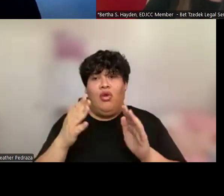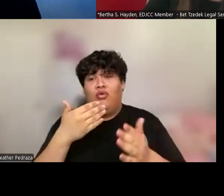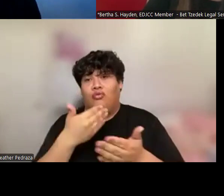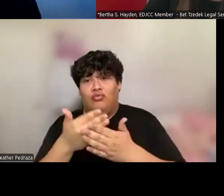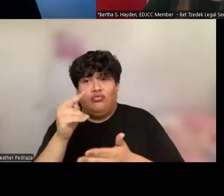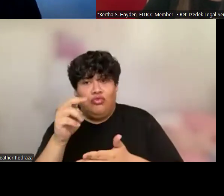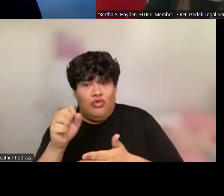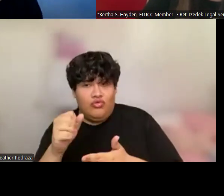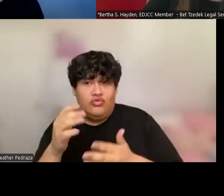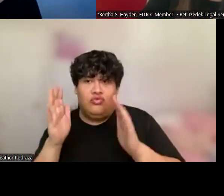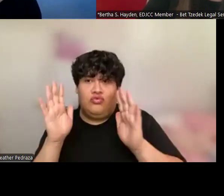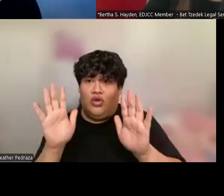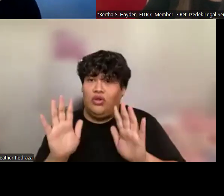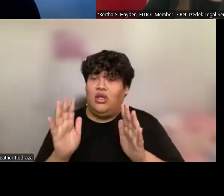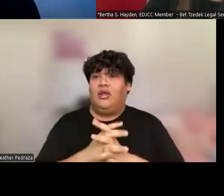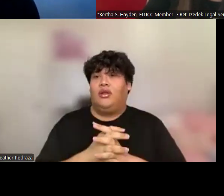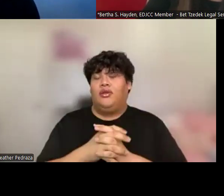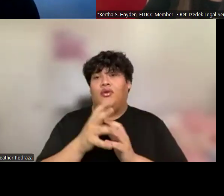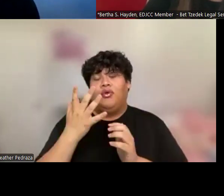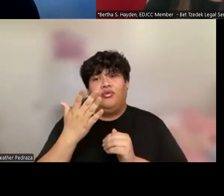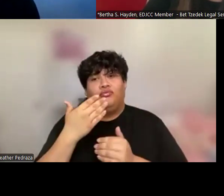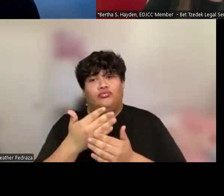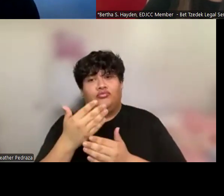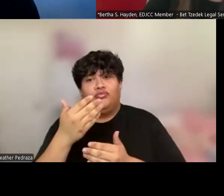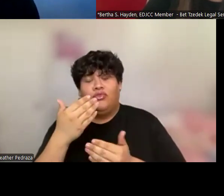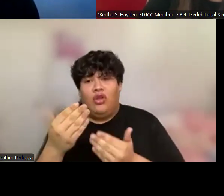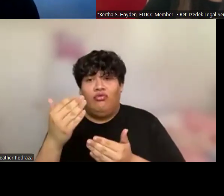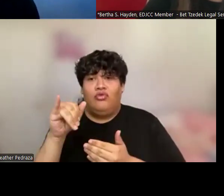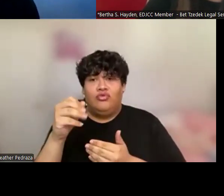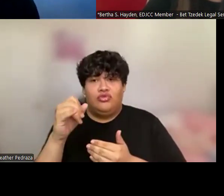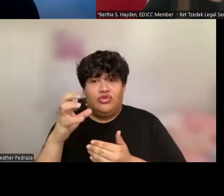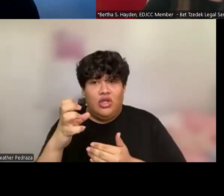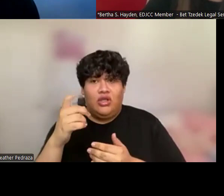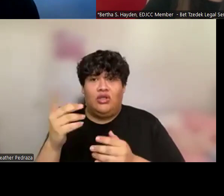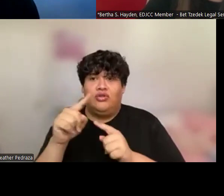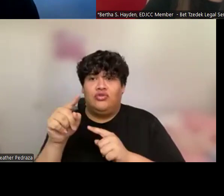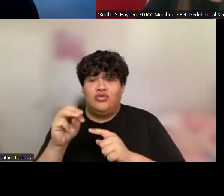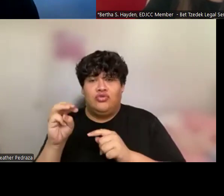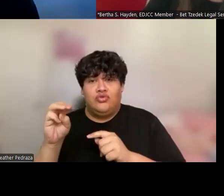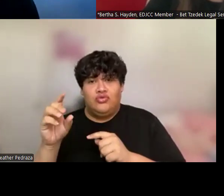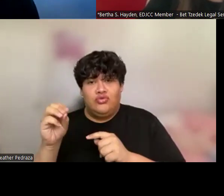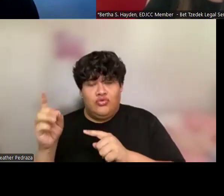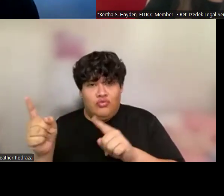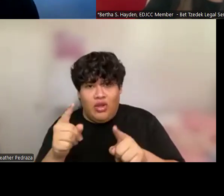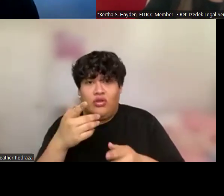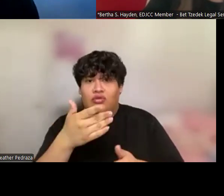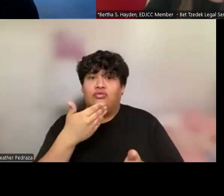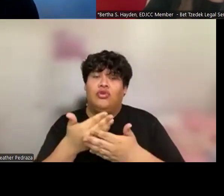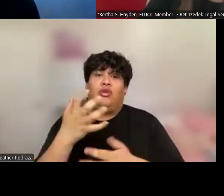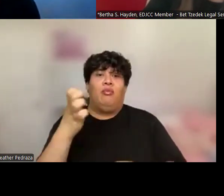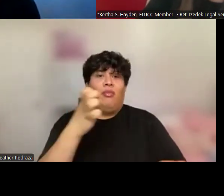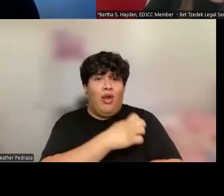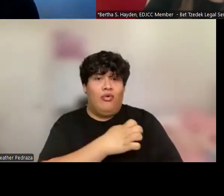done. And Tony Anderson notes, wow. So thankful Jax was able to get back on the Zoom. This presentation was powerful.